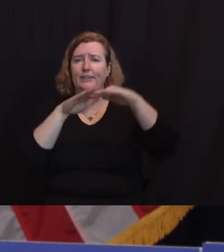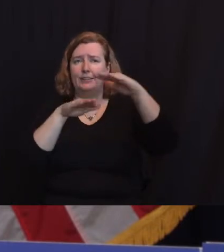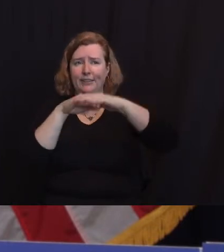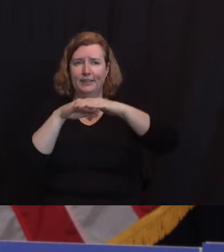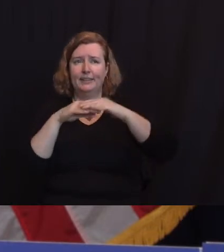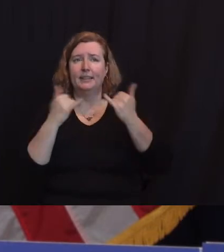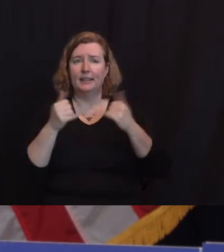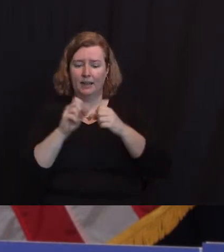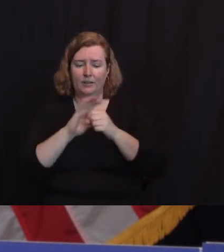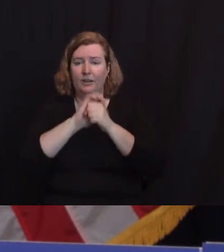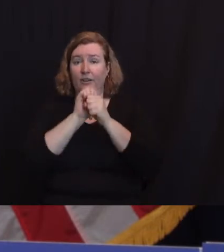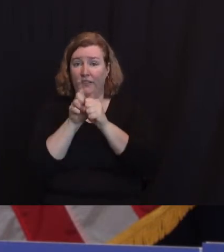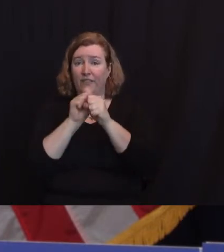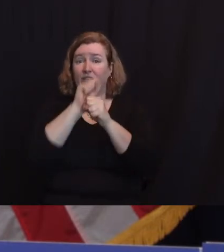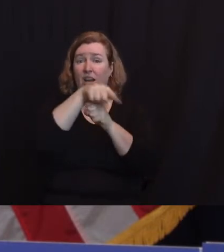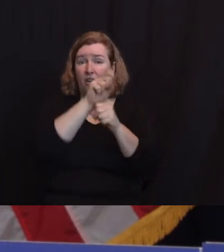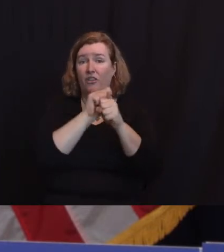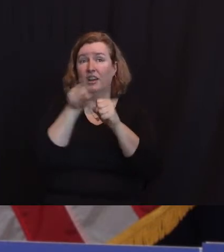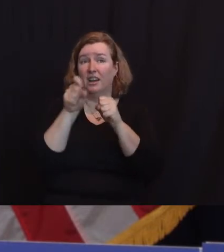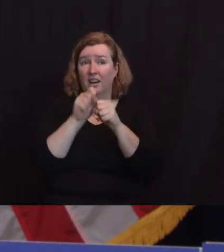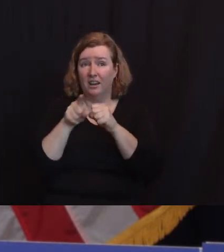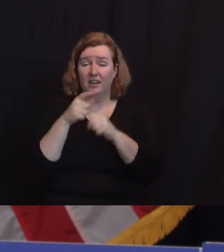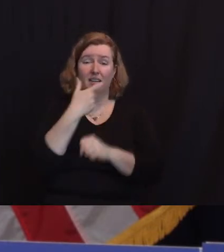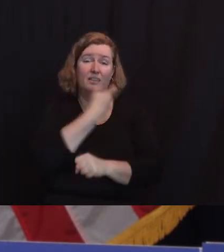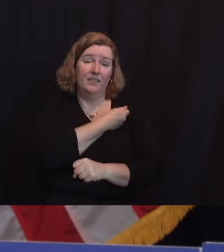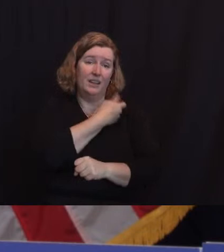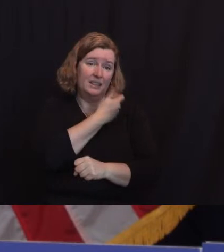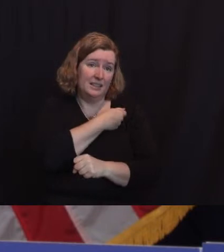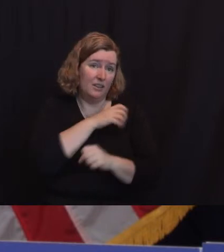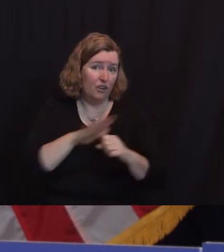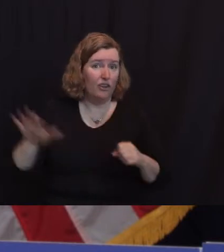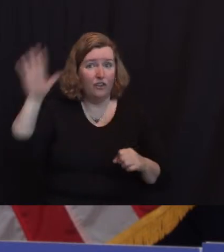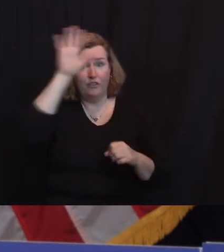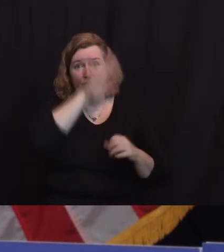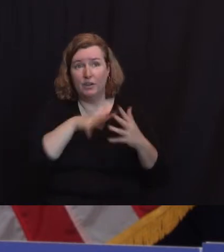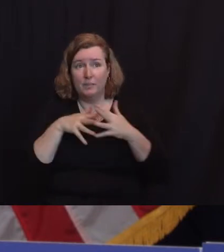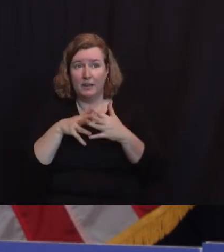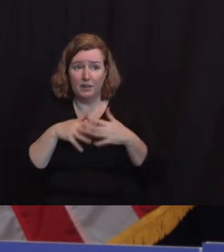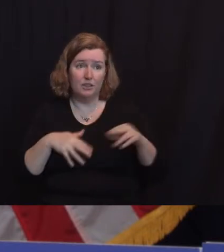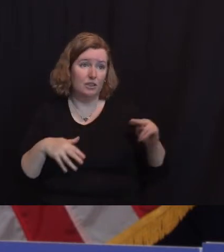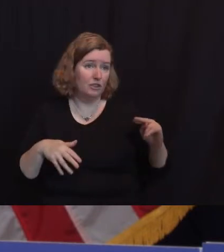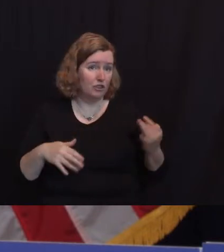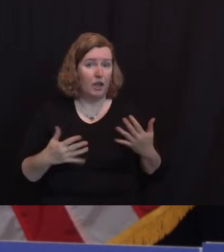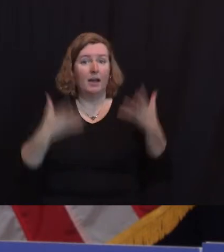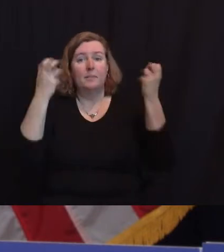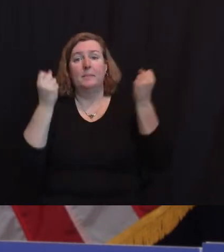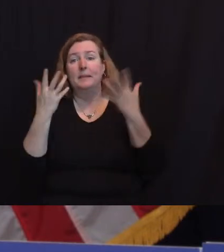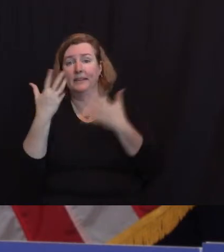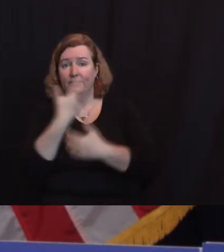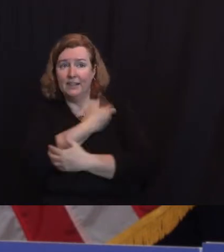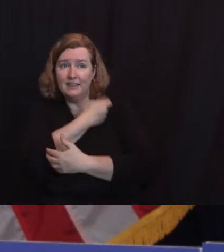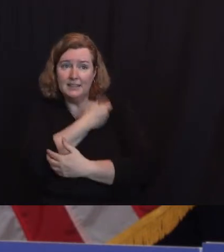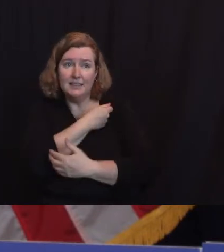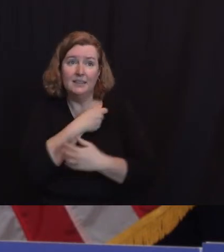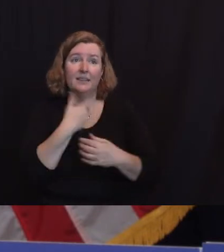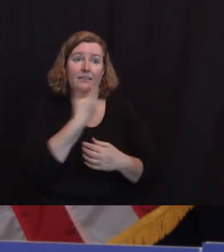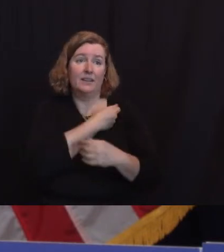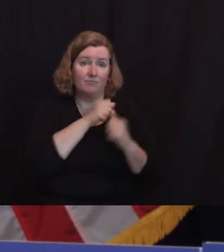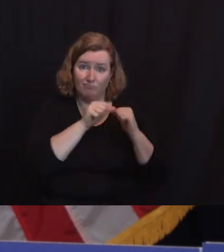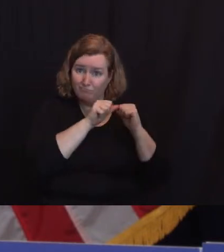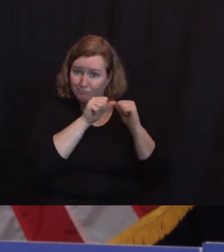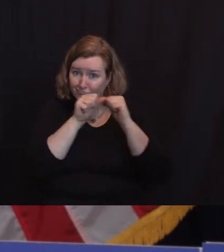of vaccination of individuals in the country, in New Jersey, the durability, as we mentioned a moment